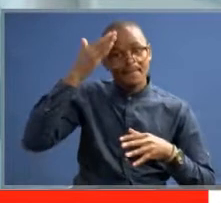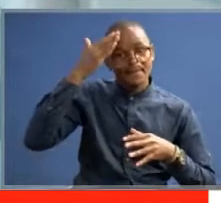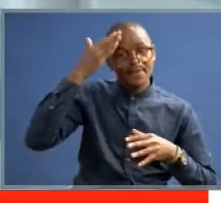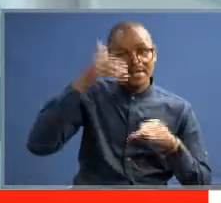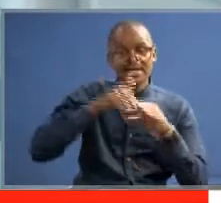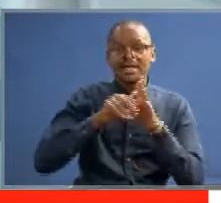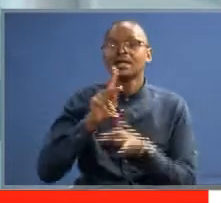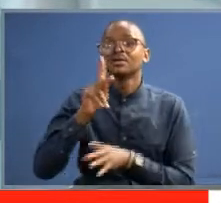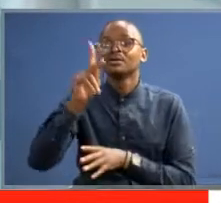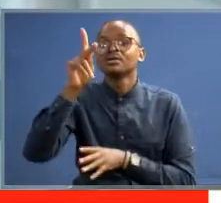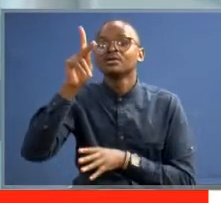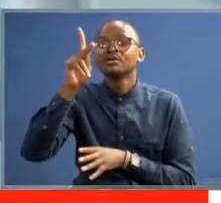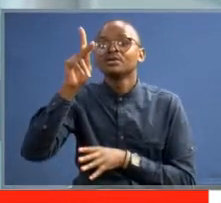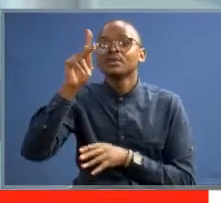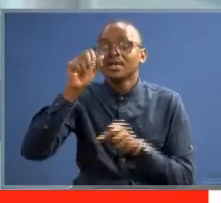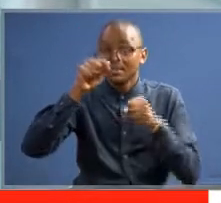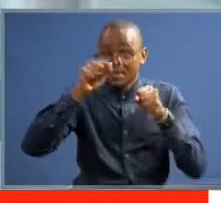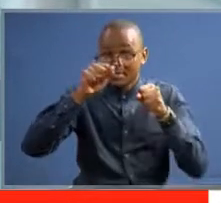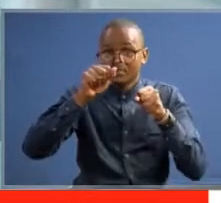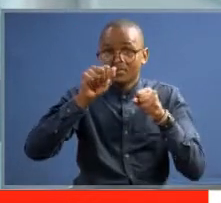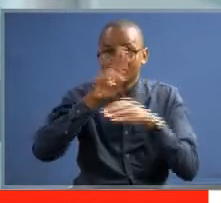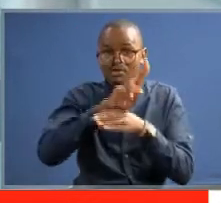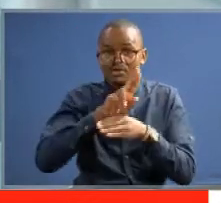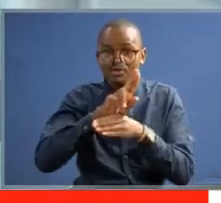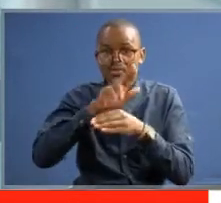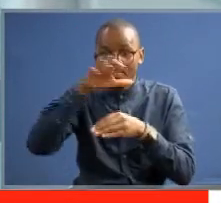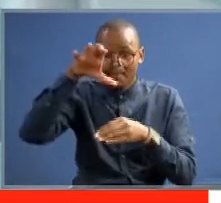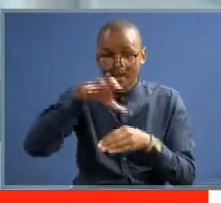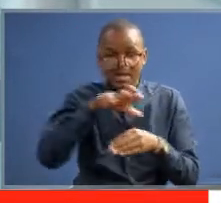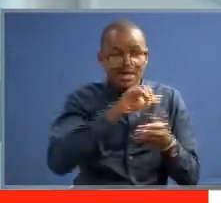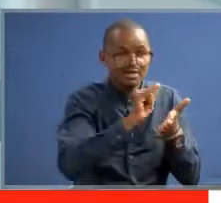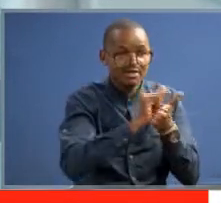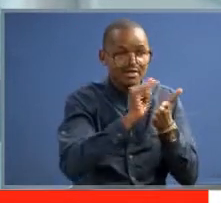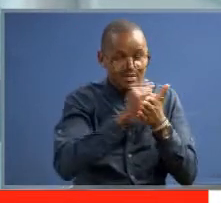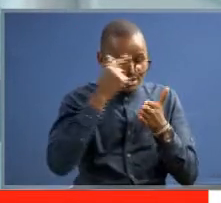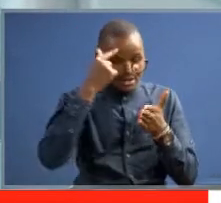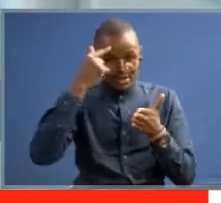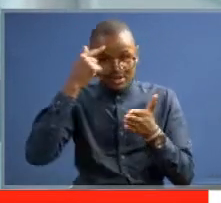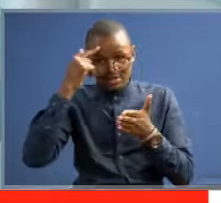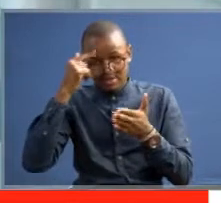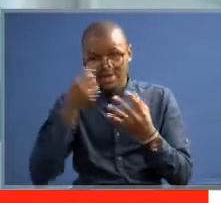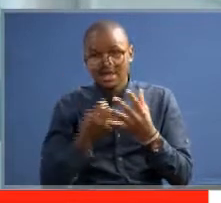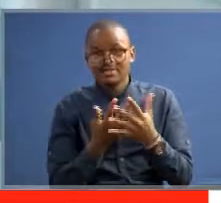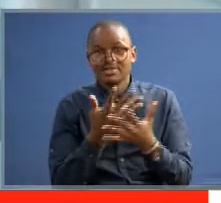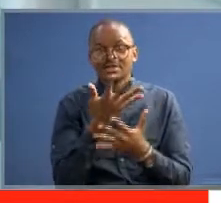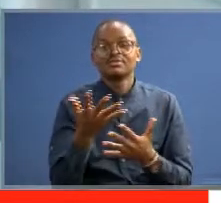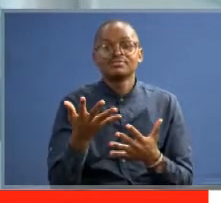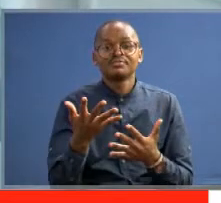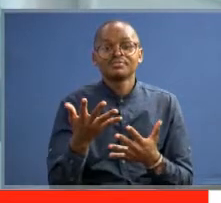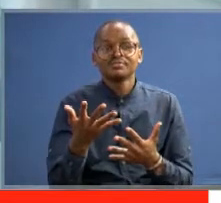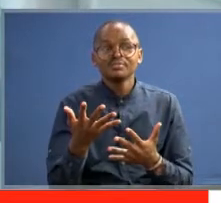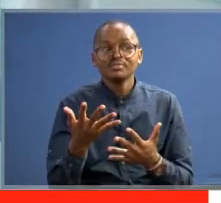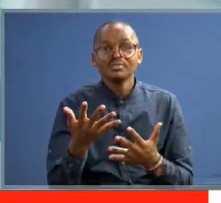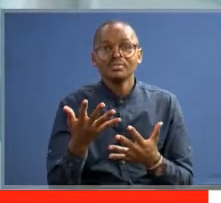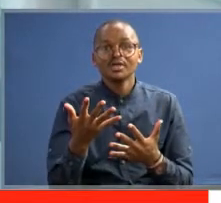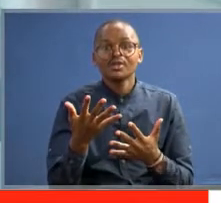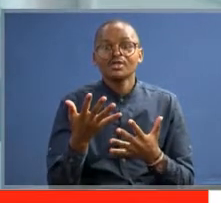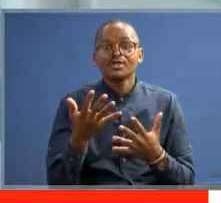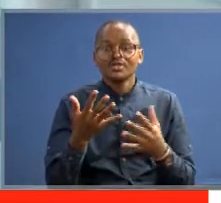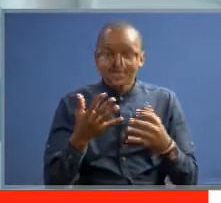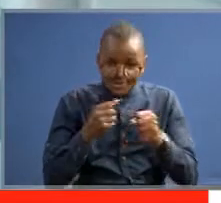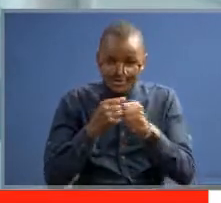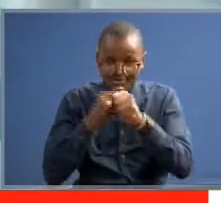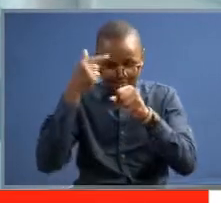in Kenya, and they can be used to market your products. You can use them to market your products